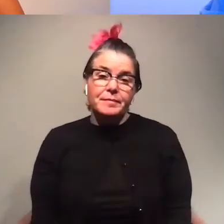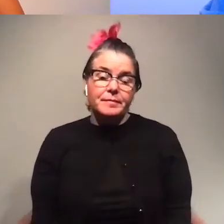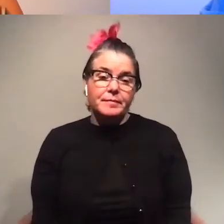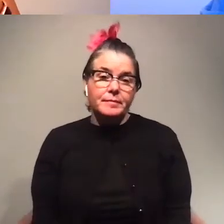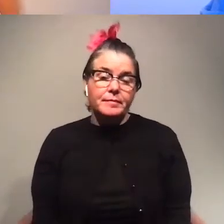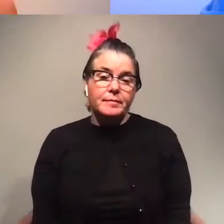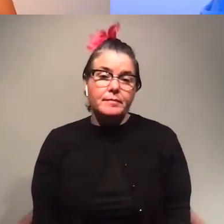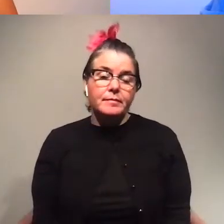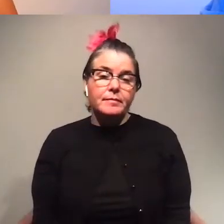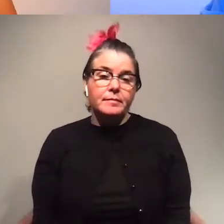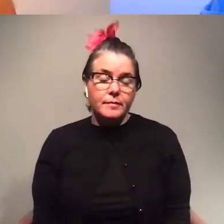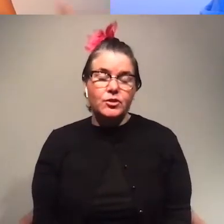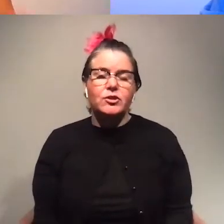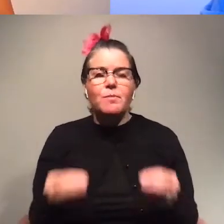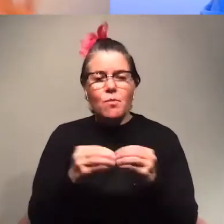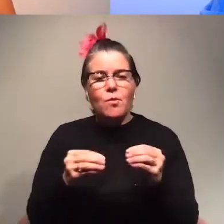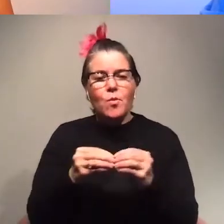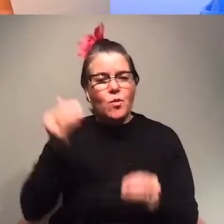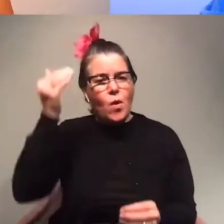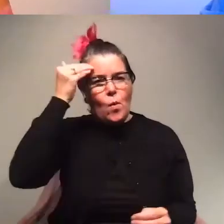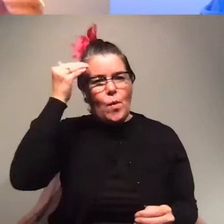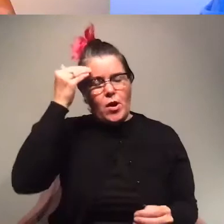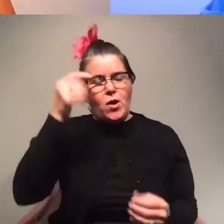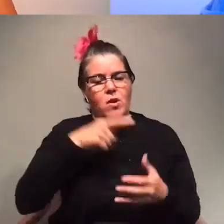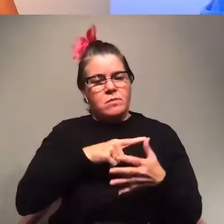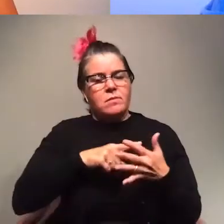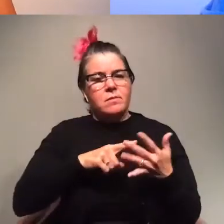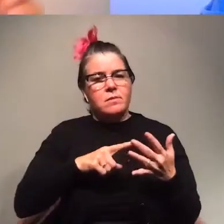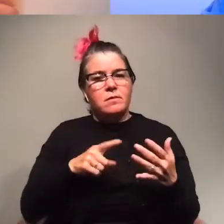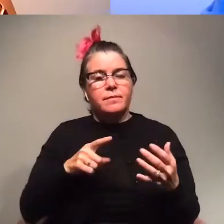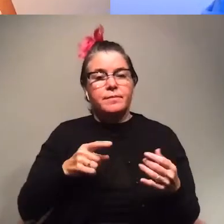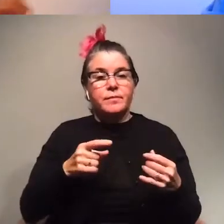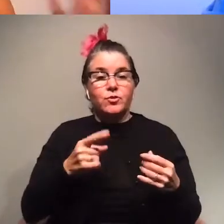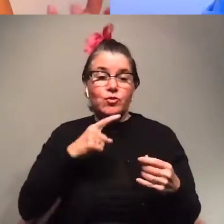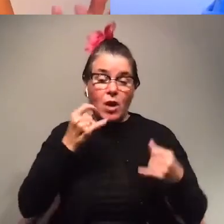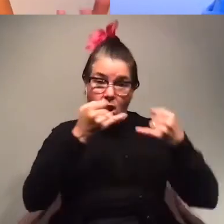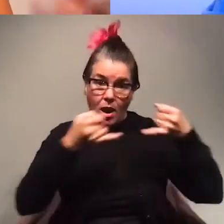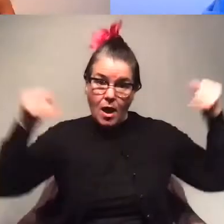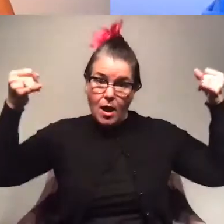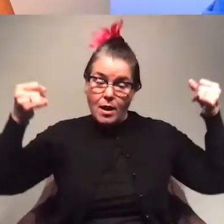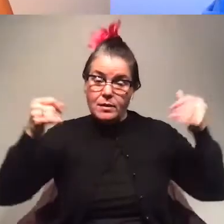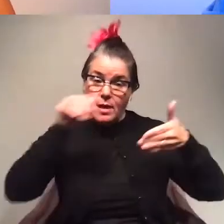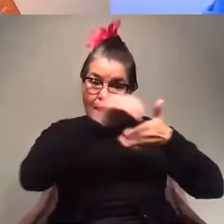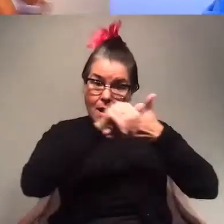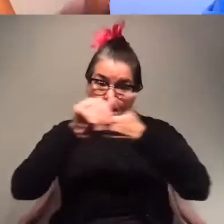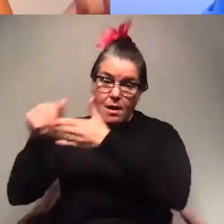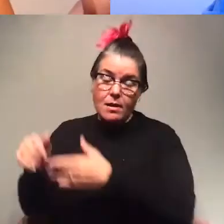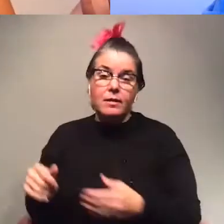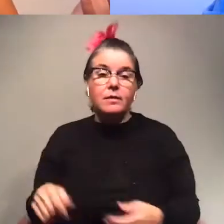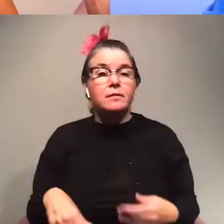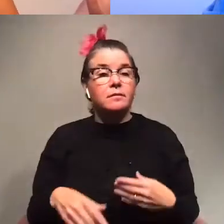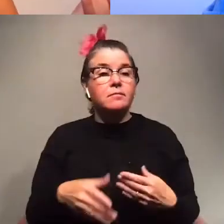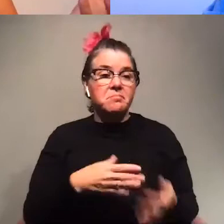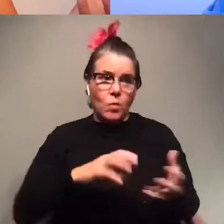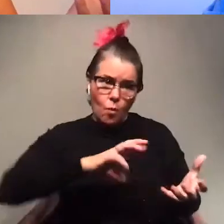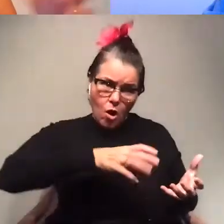like being more aware of like those kinds of things. Are you line drying? Because whether you wash or whether you know, you can wash things, and